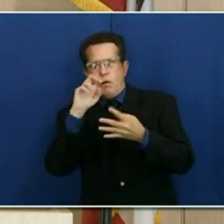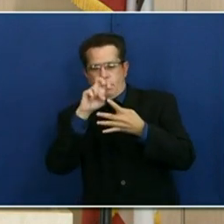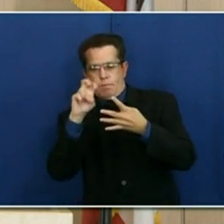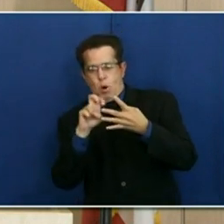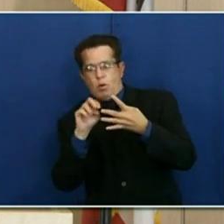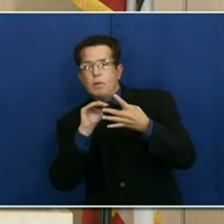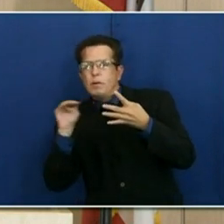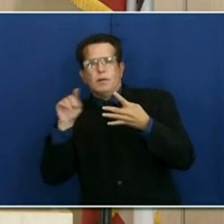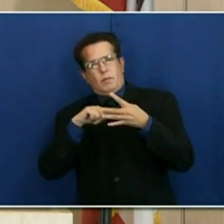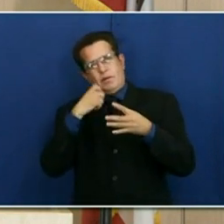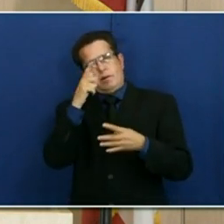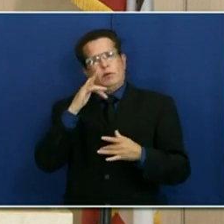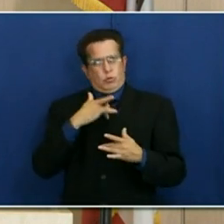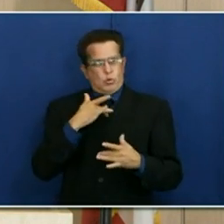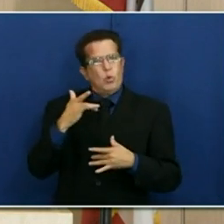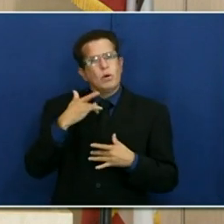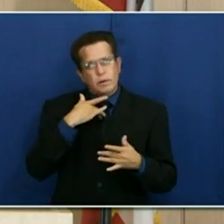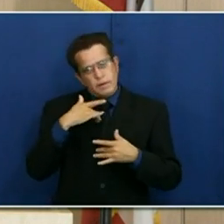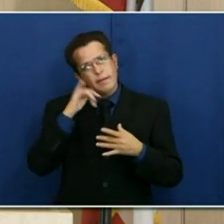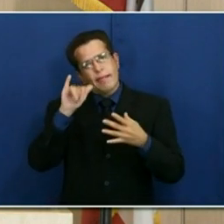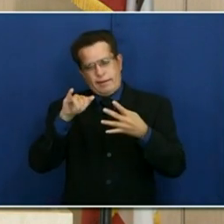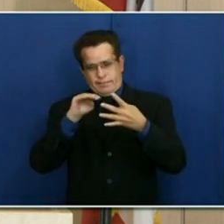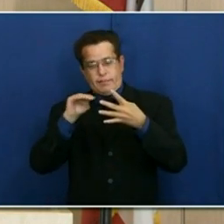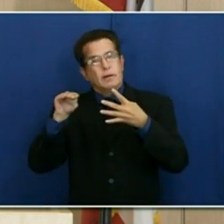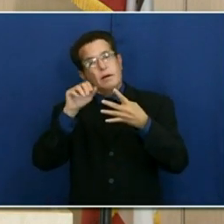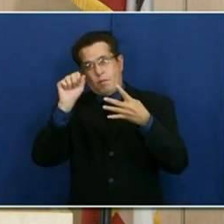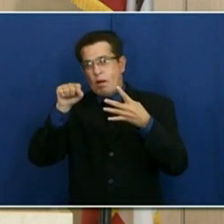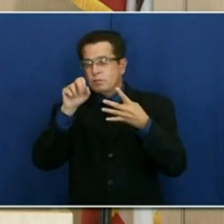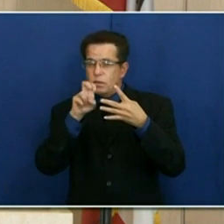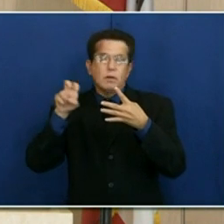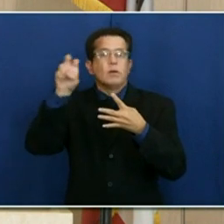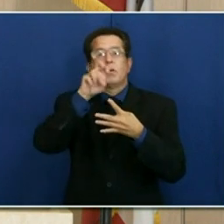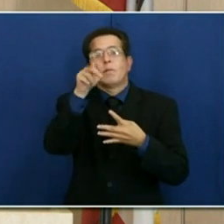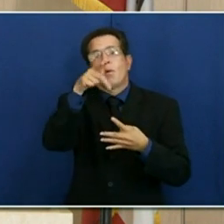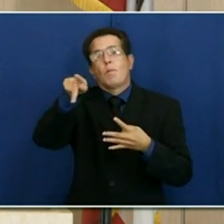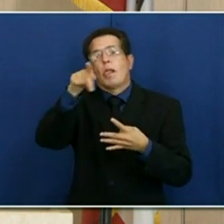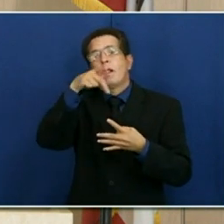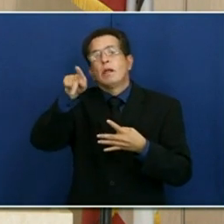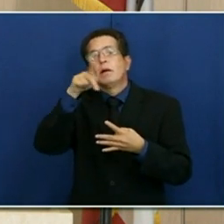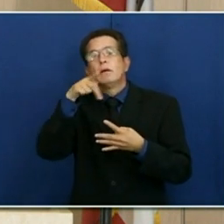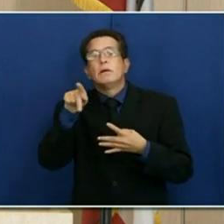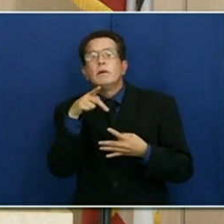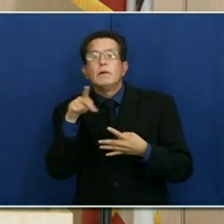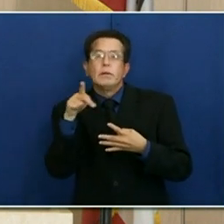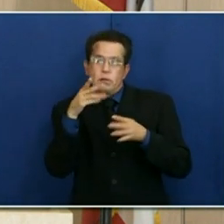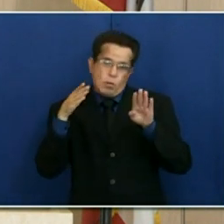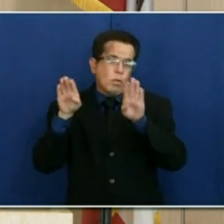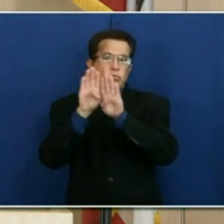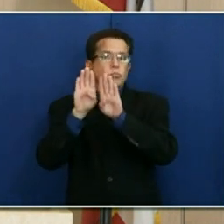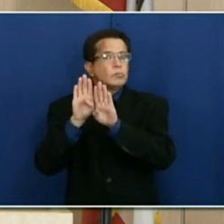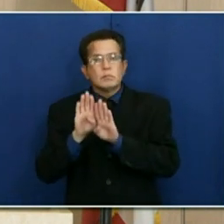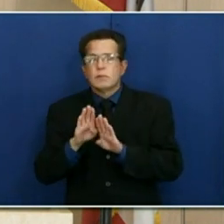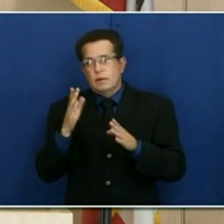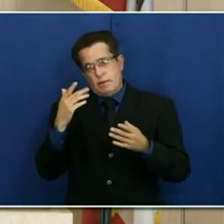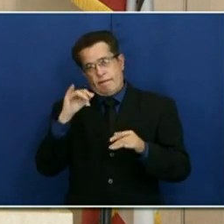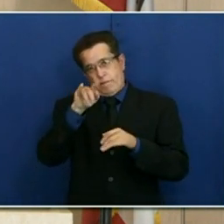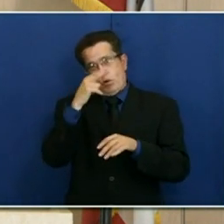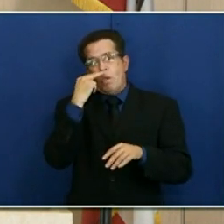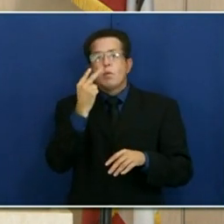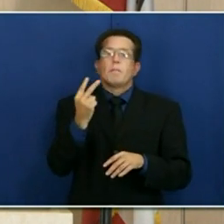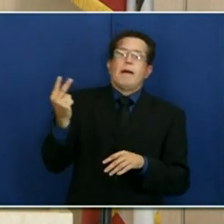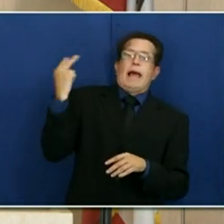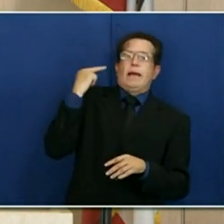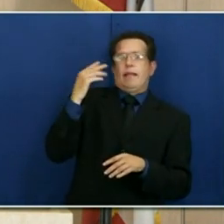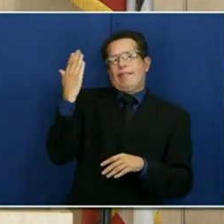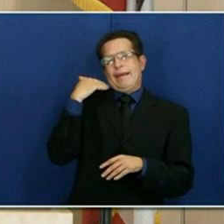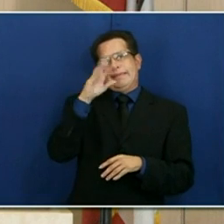about the trends, and we're concerned about the likelihood that we could tip back into purple. If you go back over the last 6 days and you look at